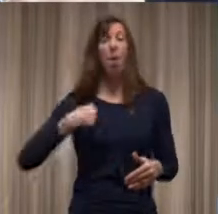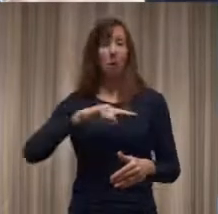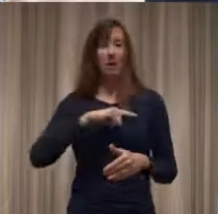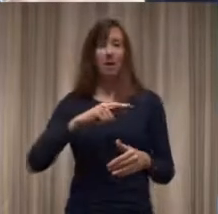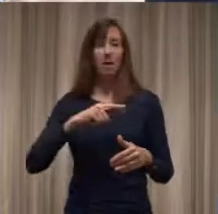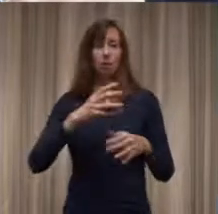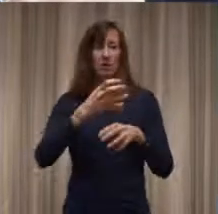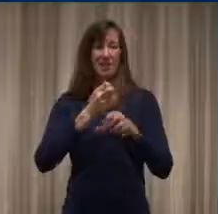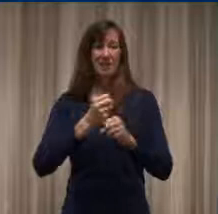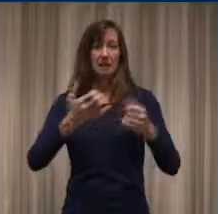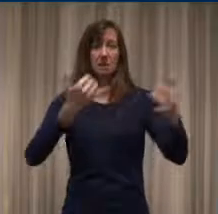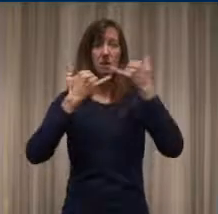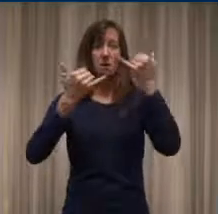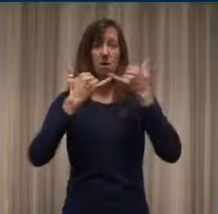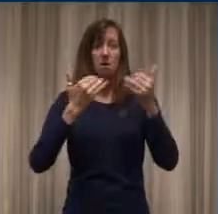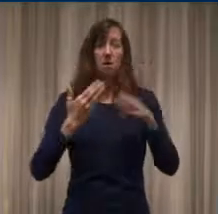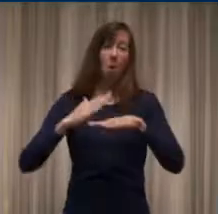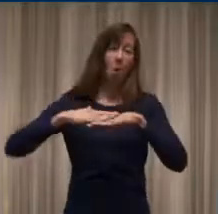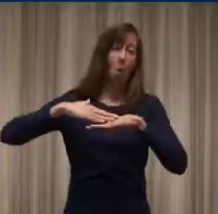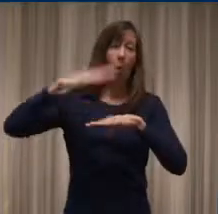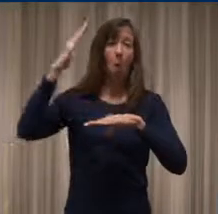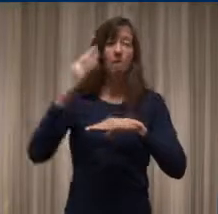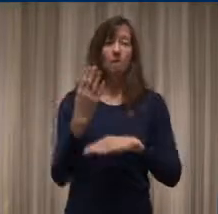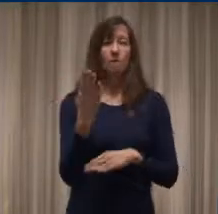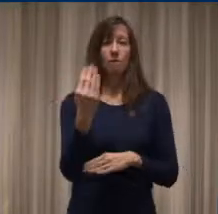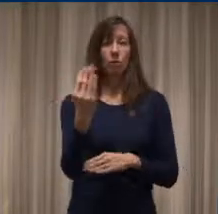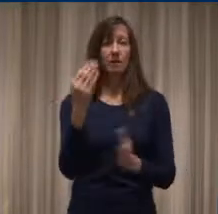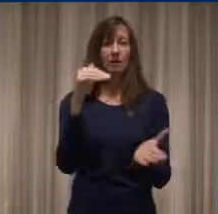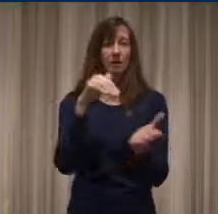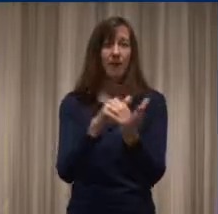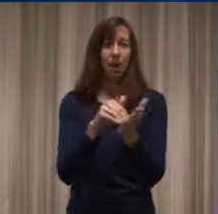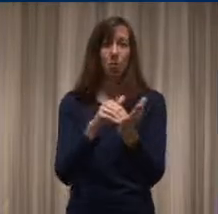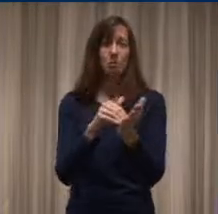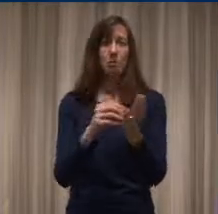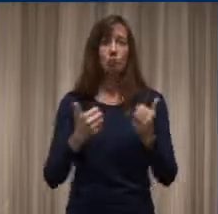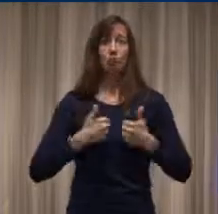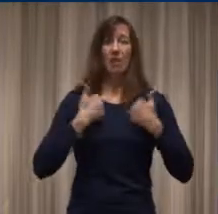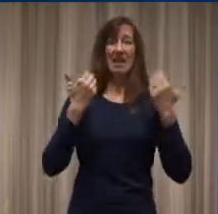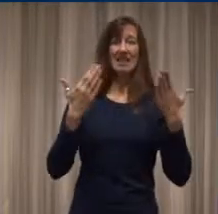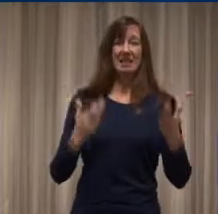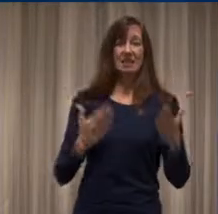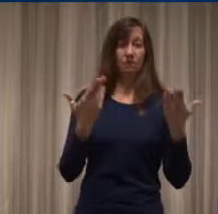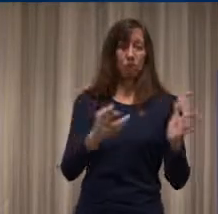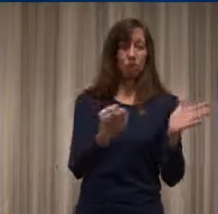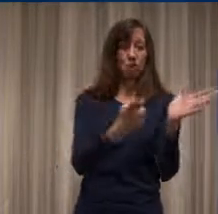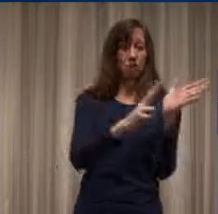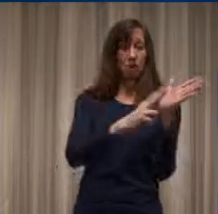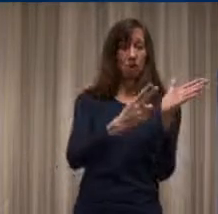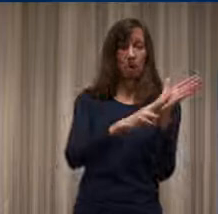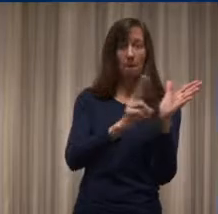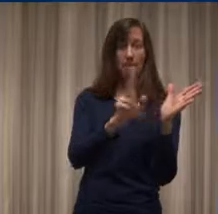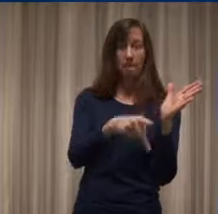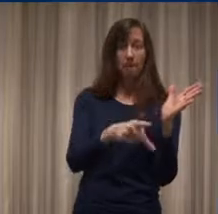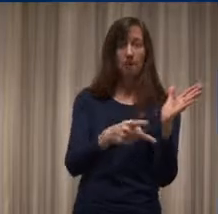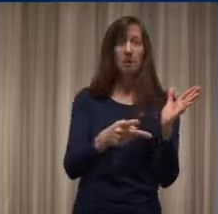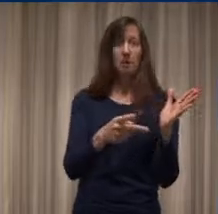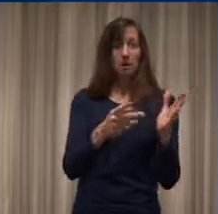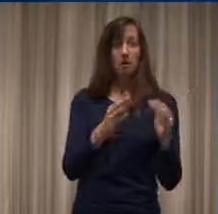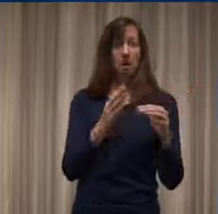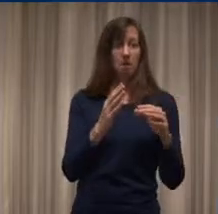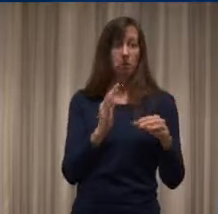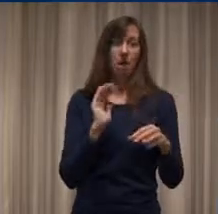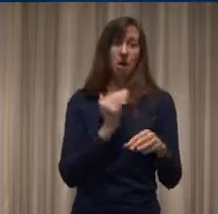over 14,000 residents sign up on our Vaccinate Ulster site to receive